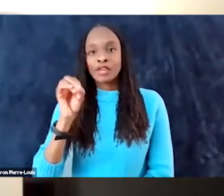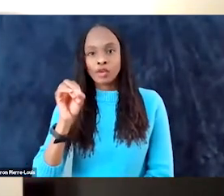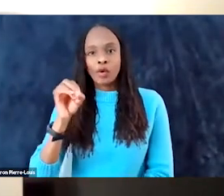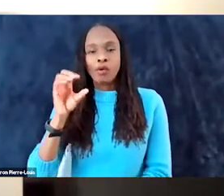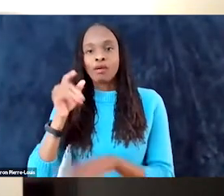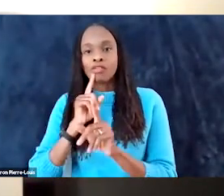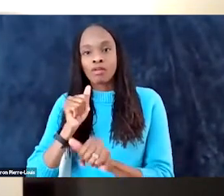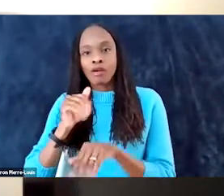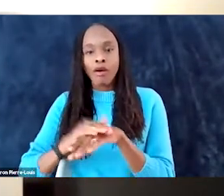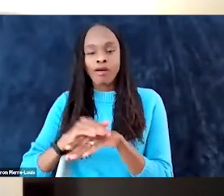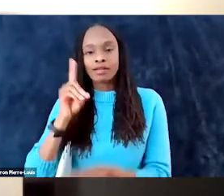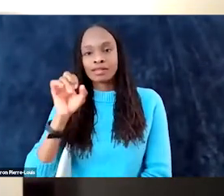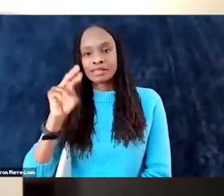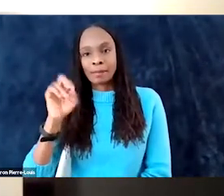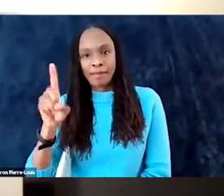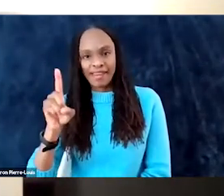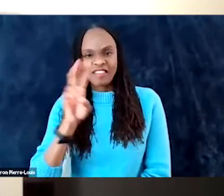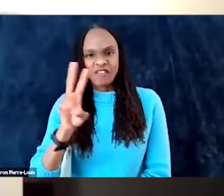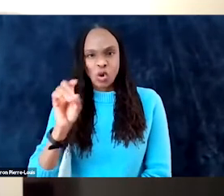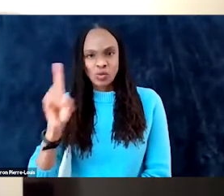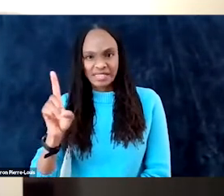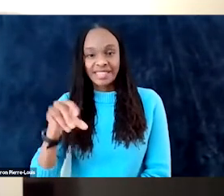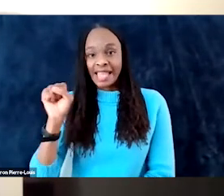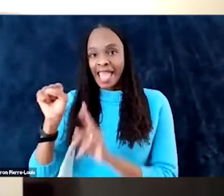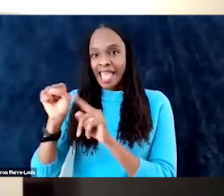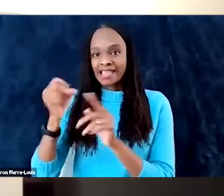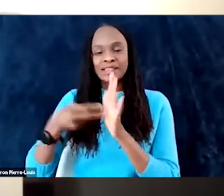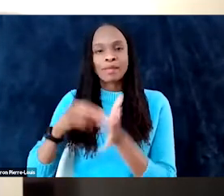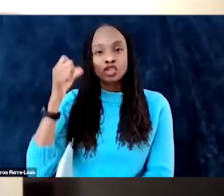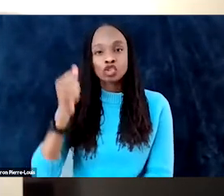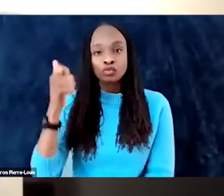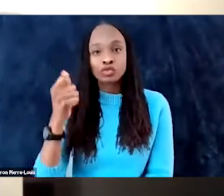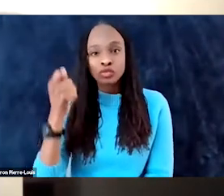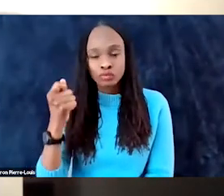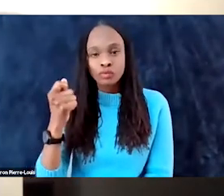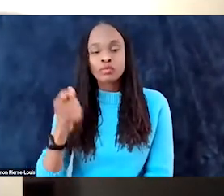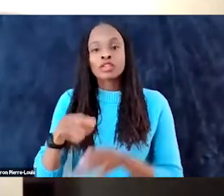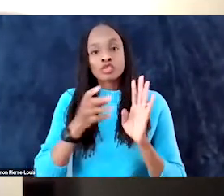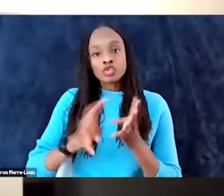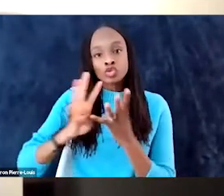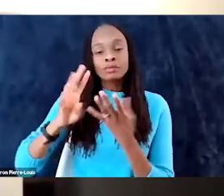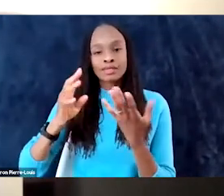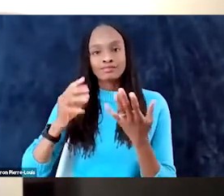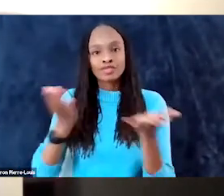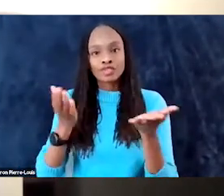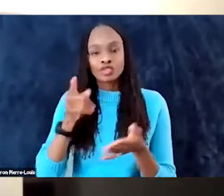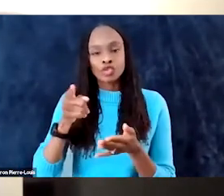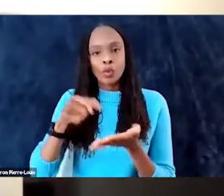the VOD. The S is the subscription. The streaming services, you pay a monthly